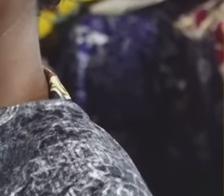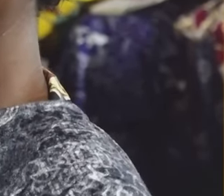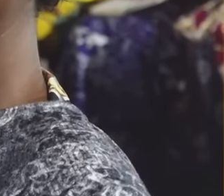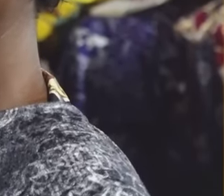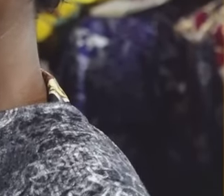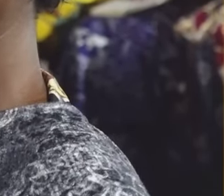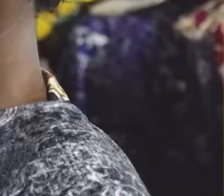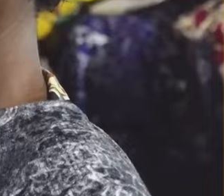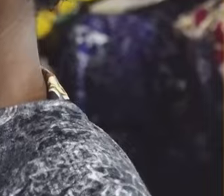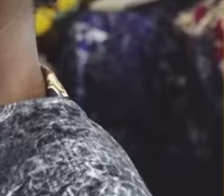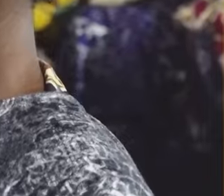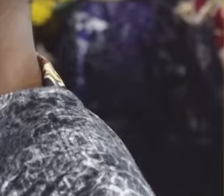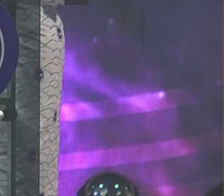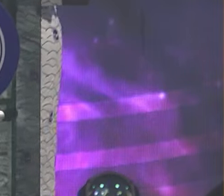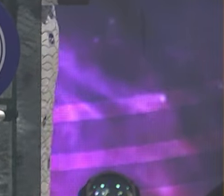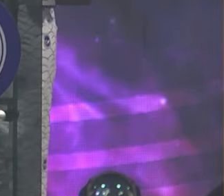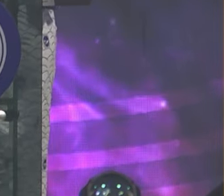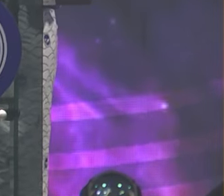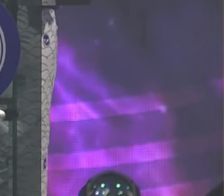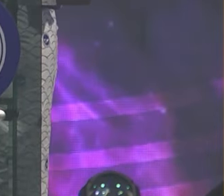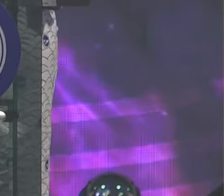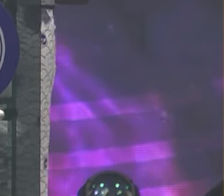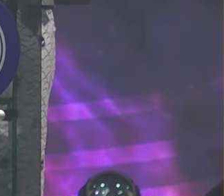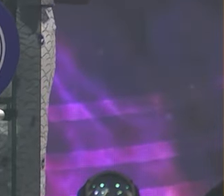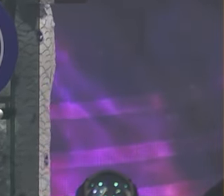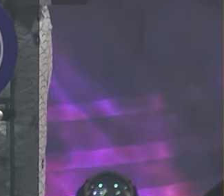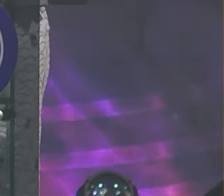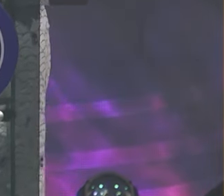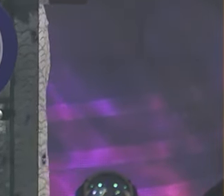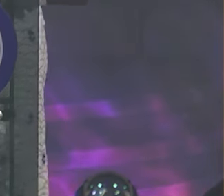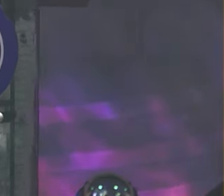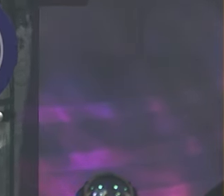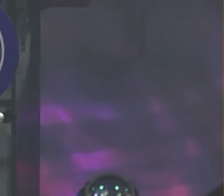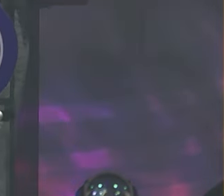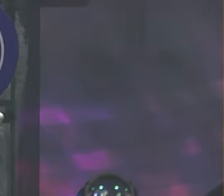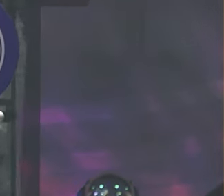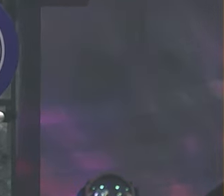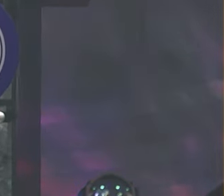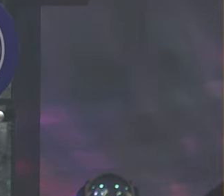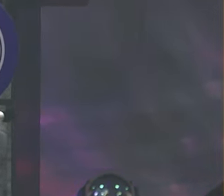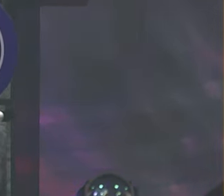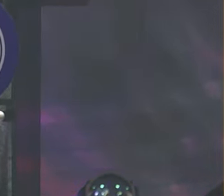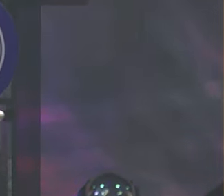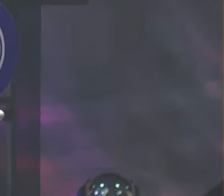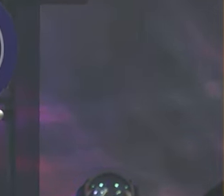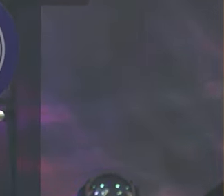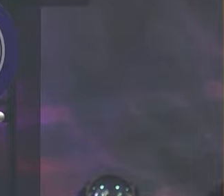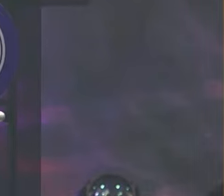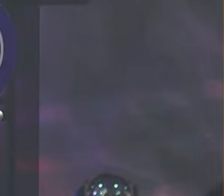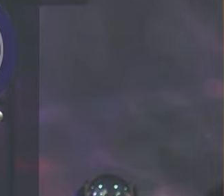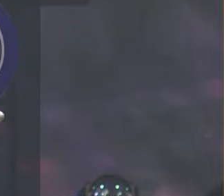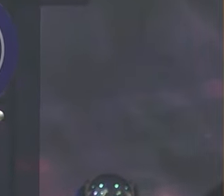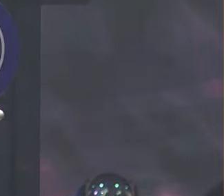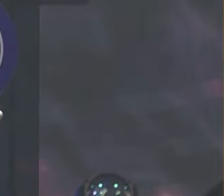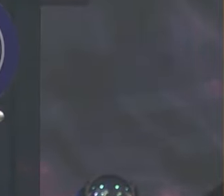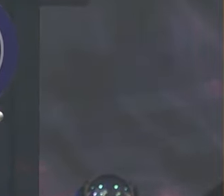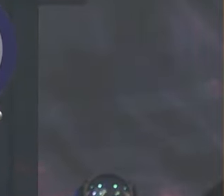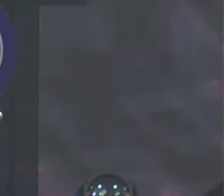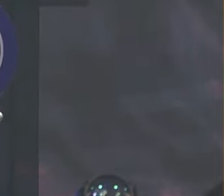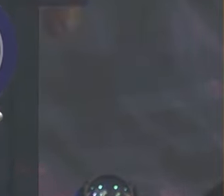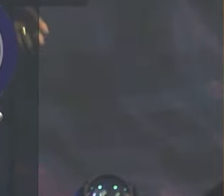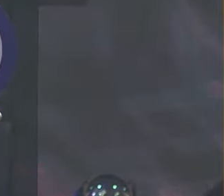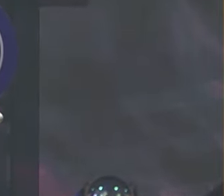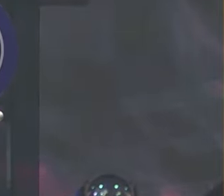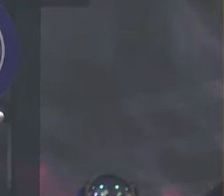God comes to man. And that relationship led to wonderful